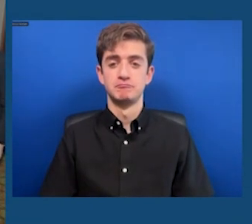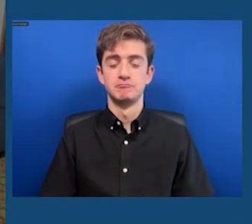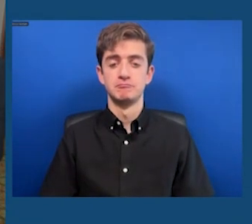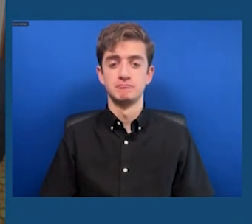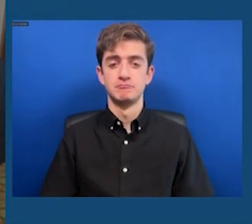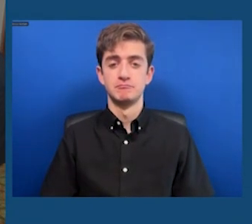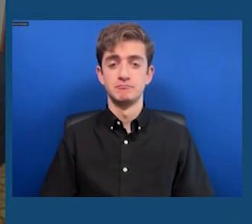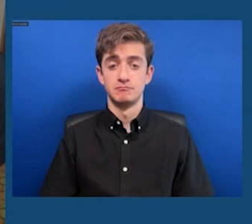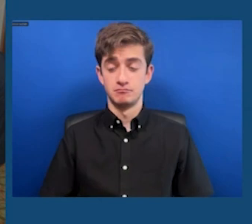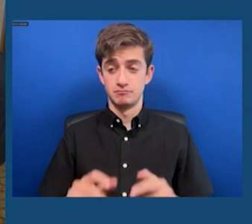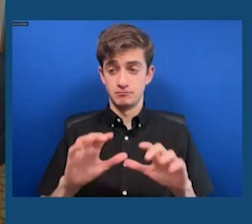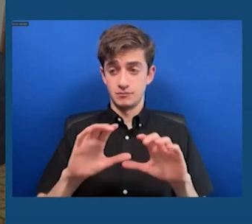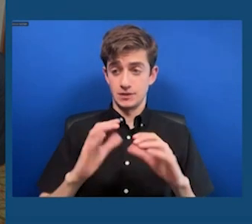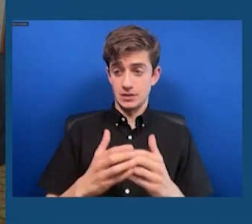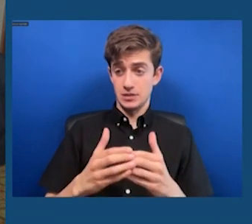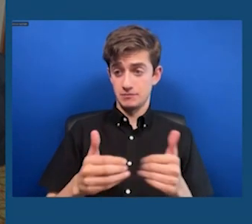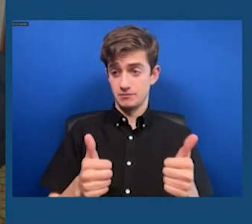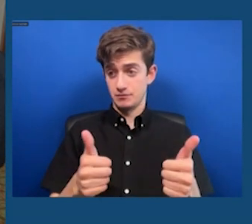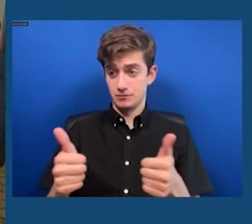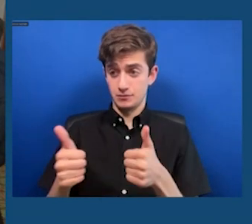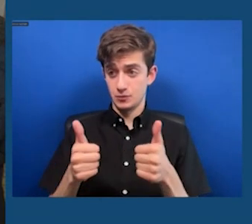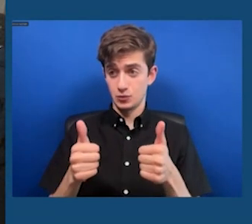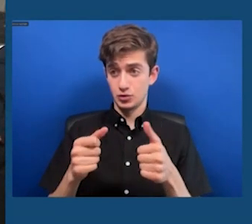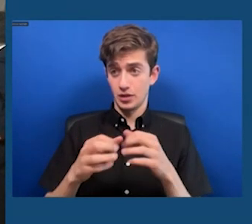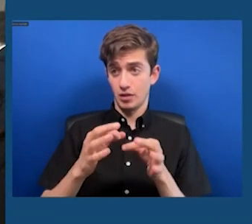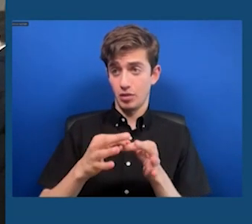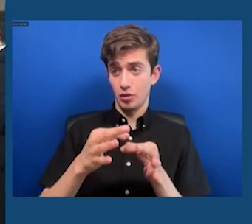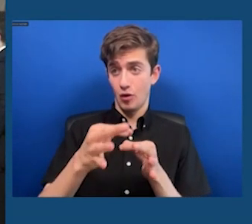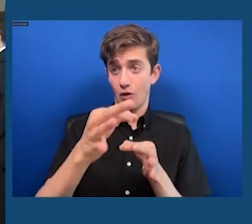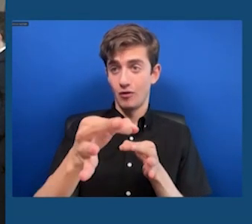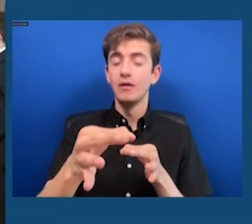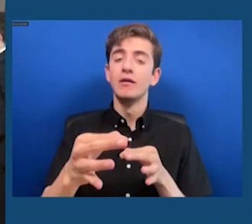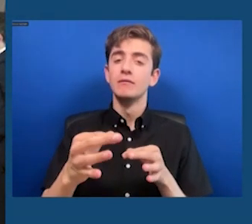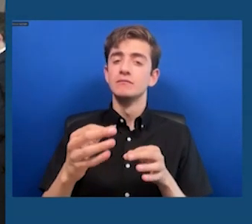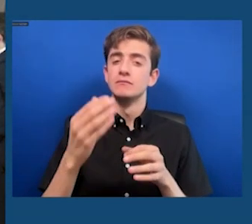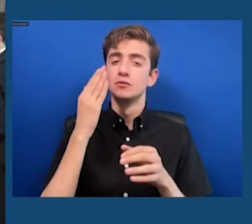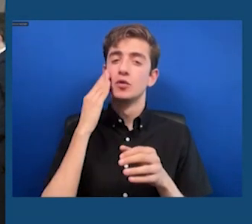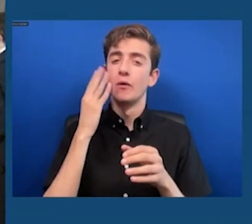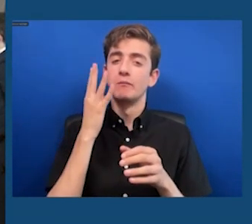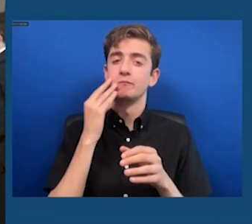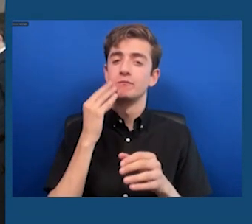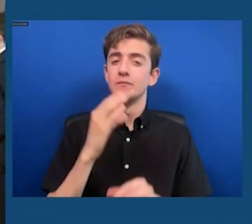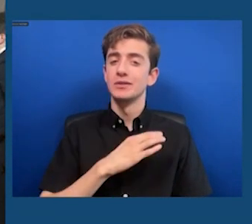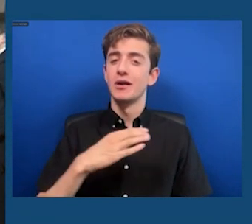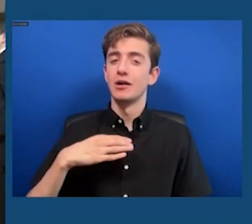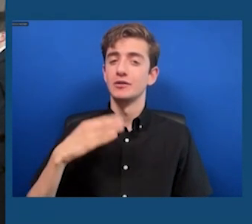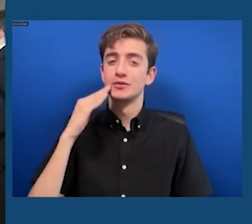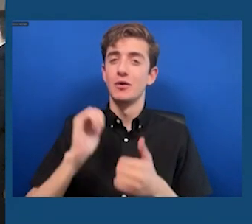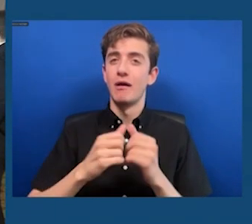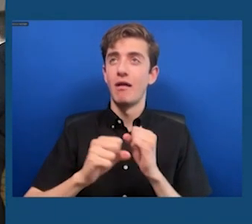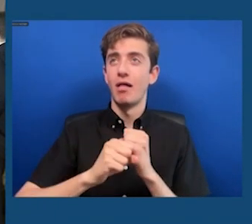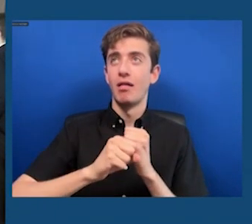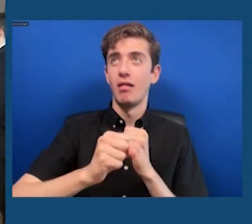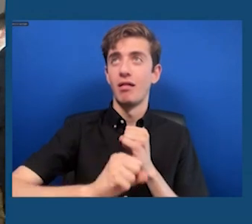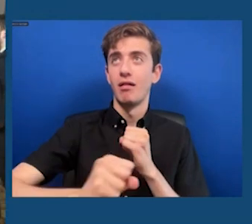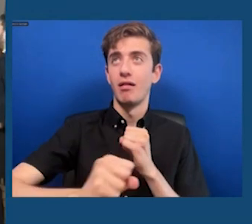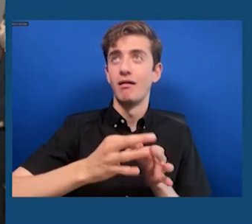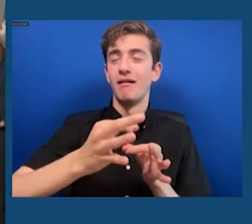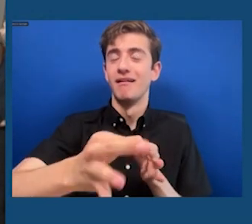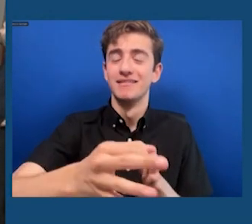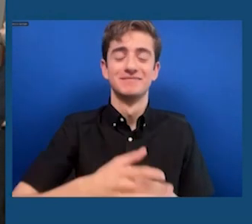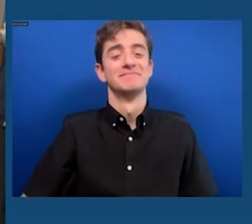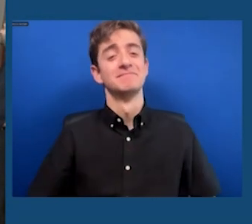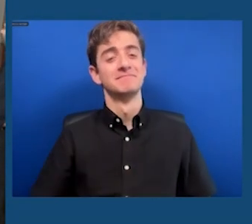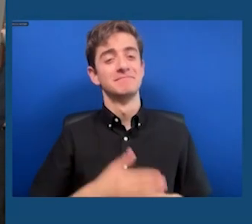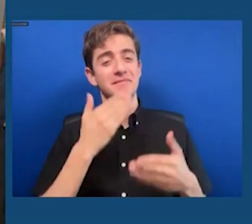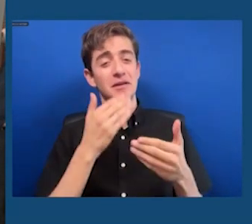Team? Well, I'll filibuster for a minute because I was in Congress. We know how to filibuster. I do want to thank everyone for joining us here this evening. I'm pleased